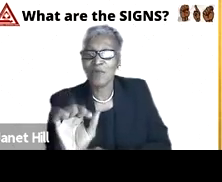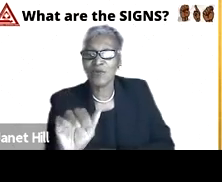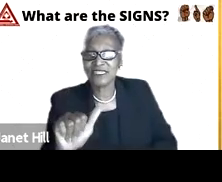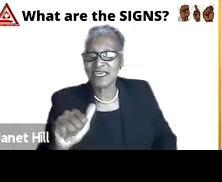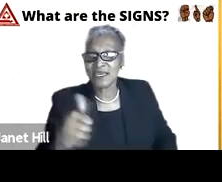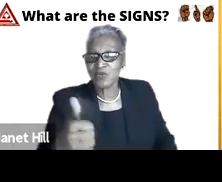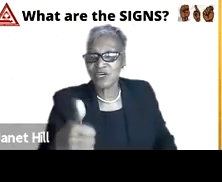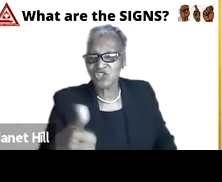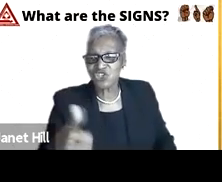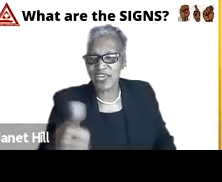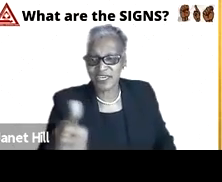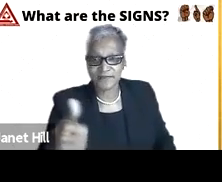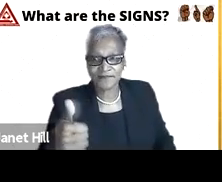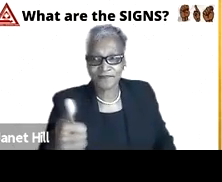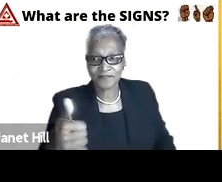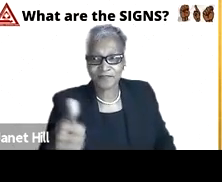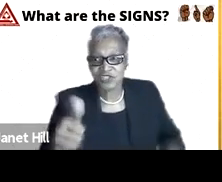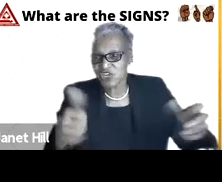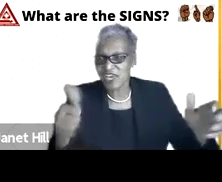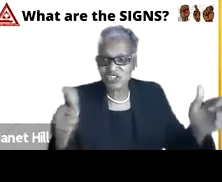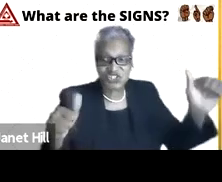6, 7, 8, 9. And with 10, we're going to shake it.